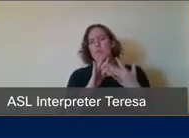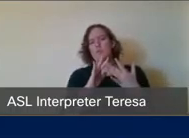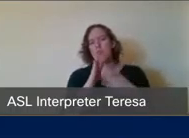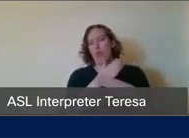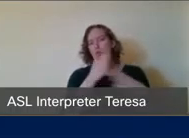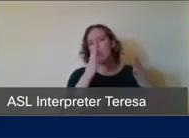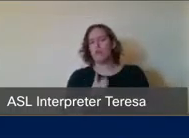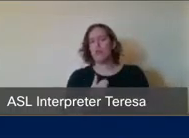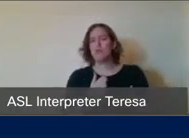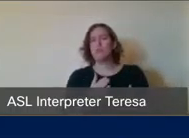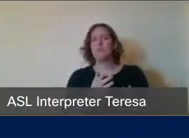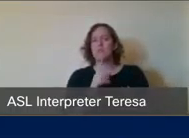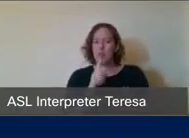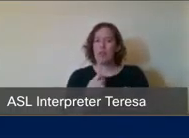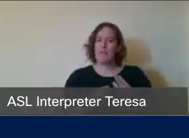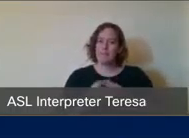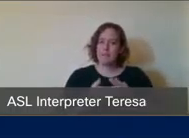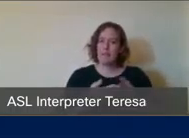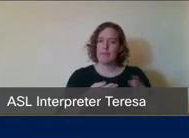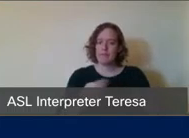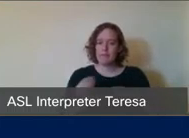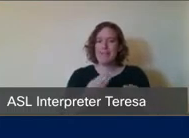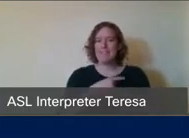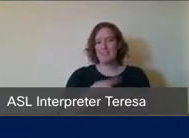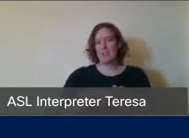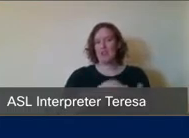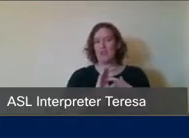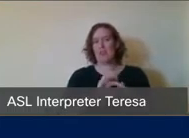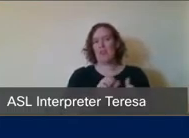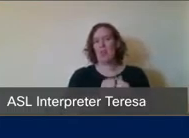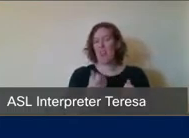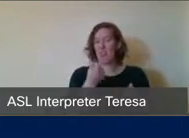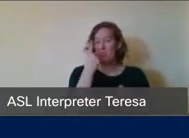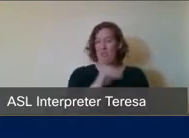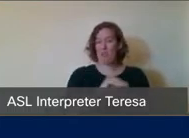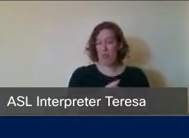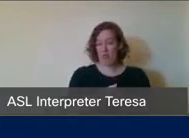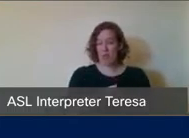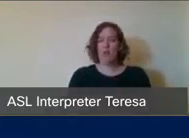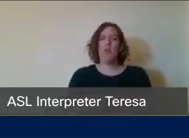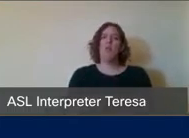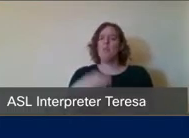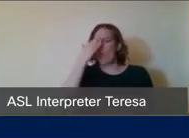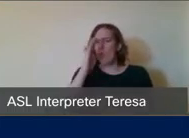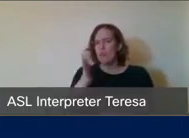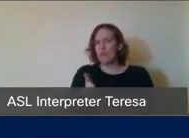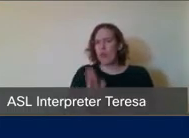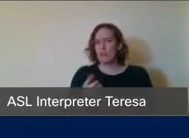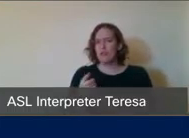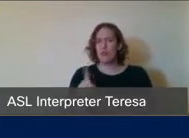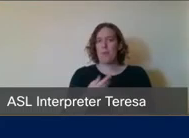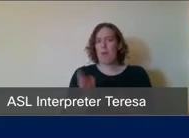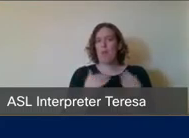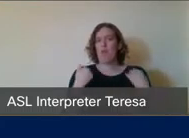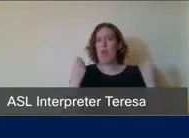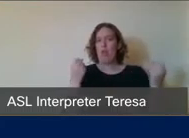partners to facilitate discussions on understanding COVID, knowing your rights during the public health emergency, and balancing